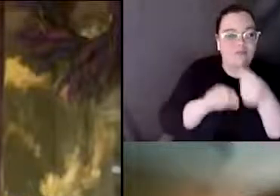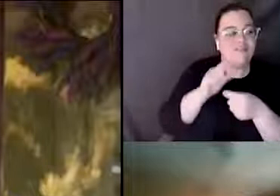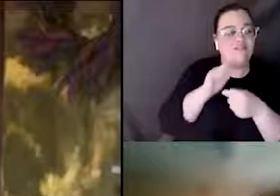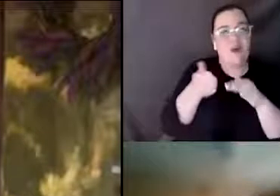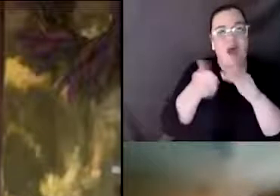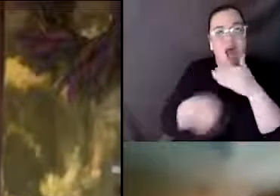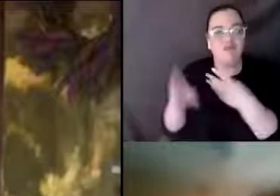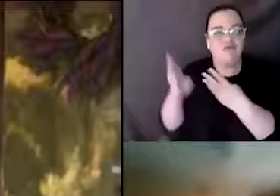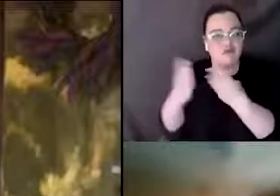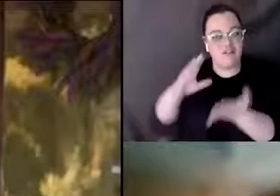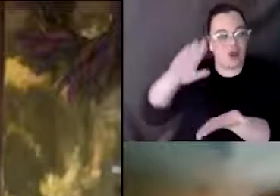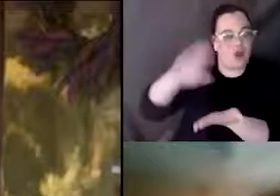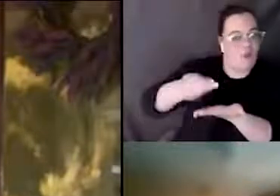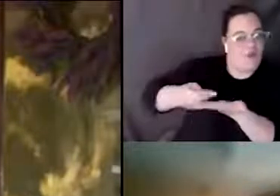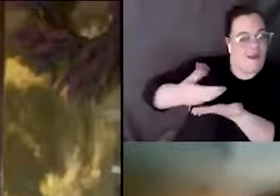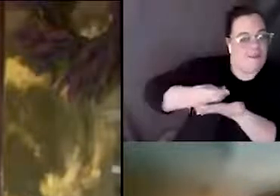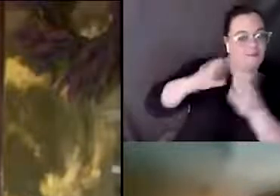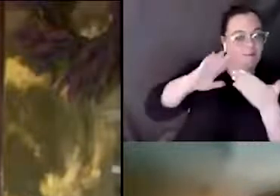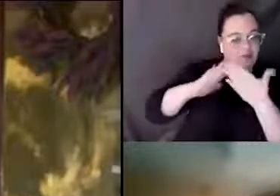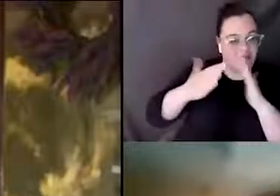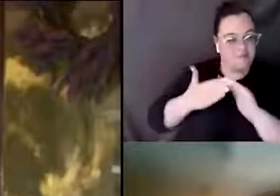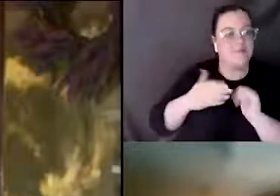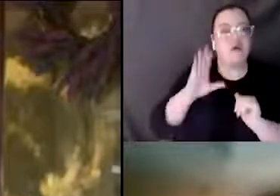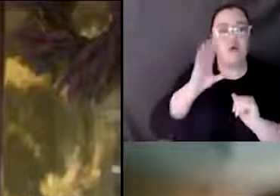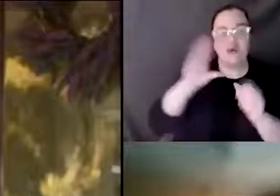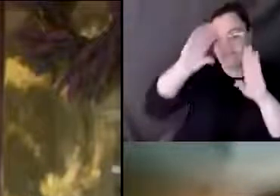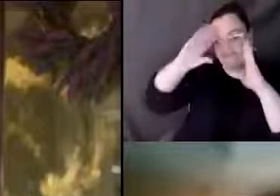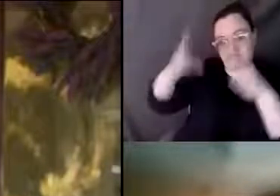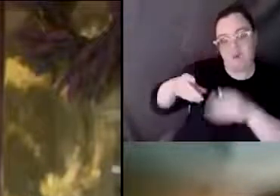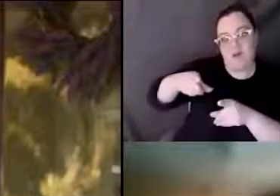low-income communities, that we will be providing